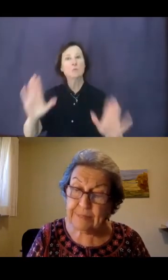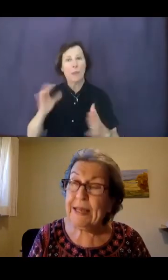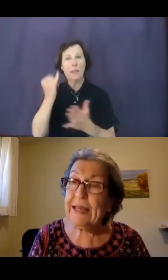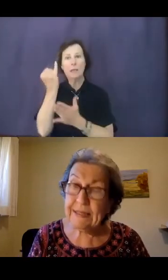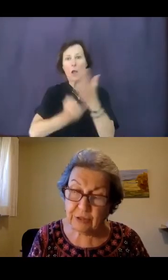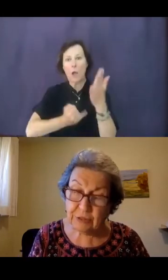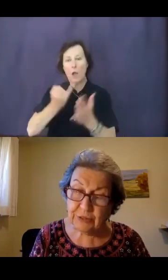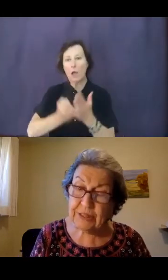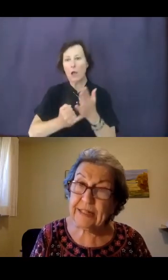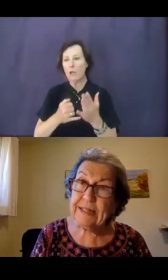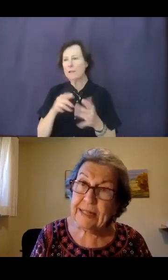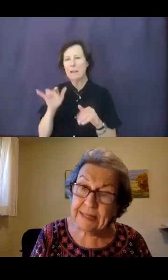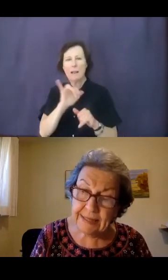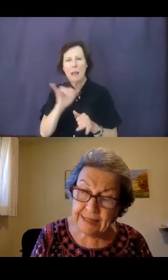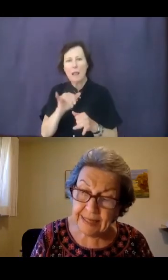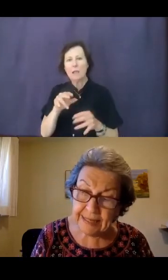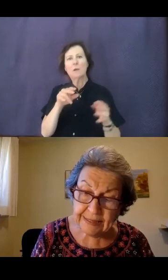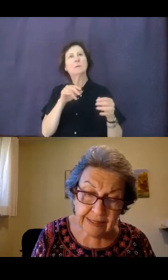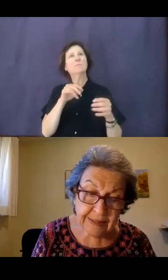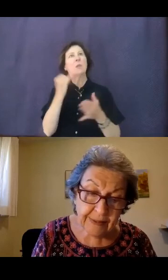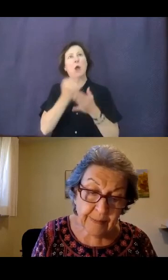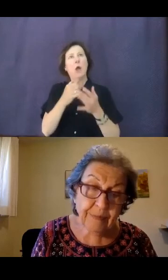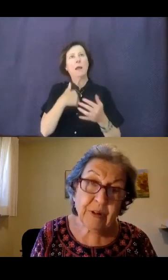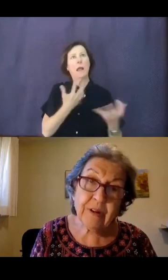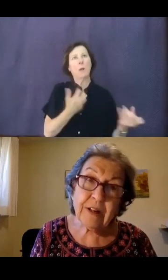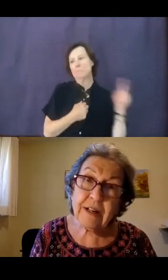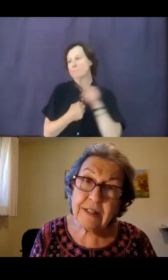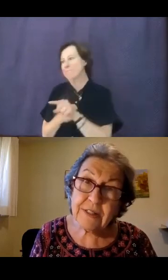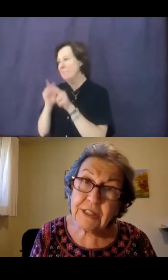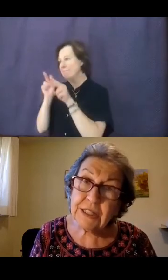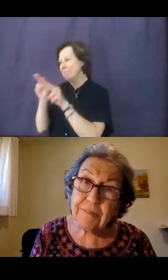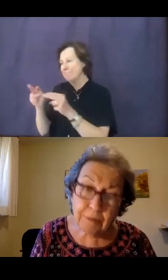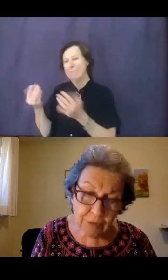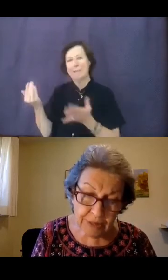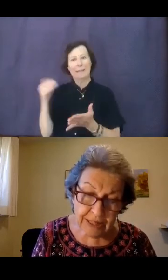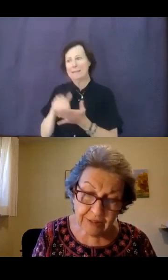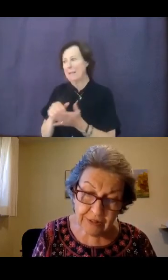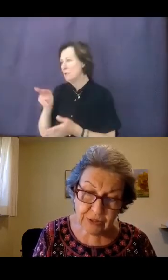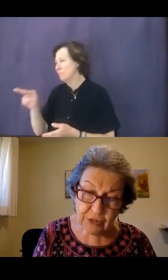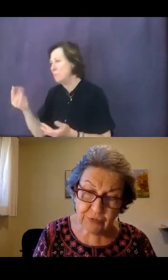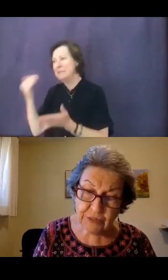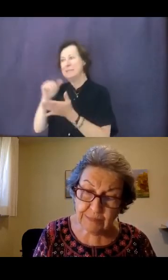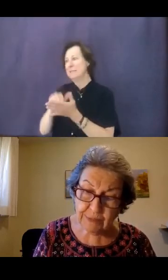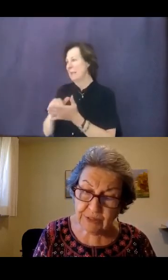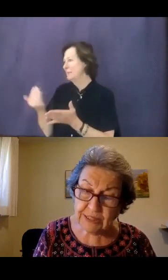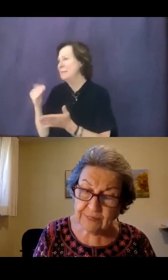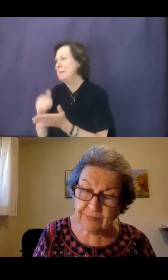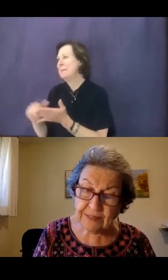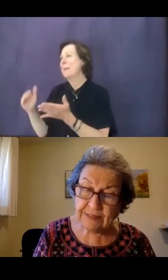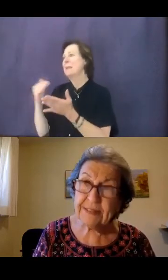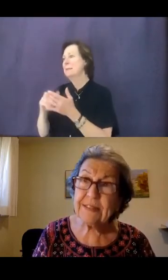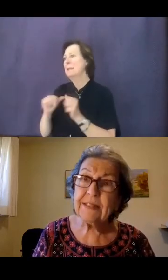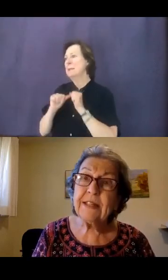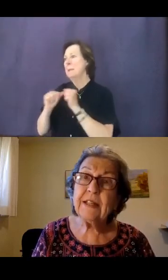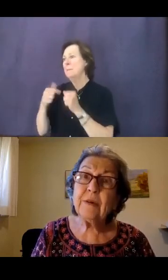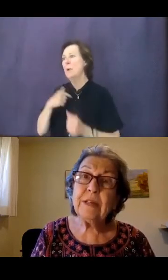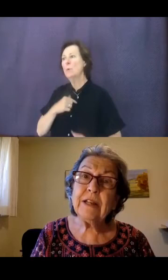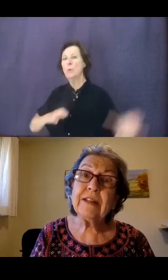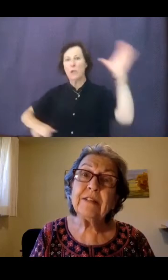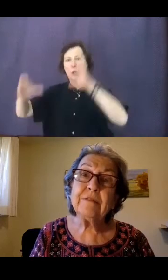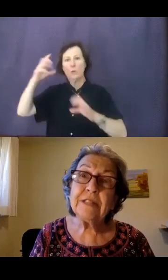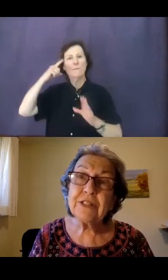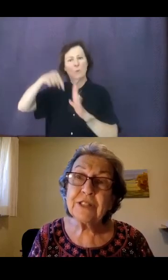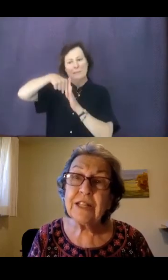us back to look again and again, are constantly rewarding our search for deeper significance. We